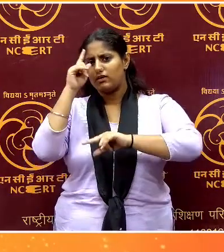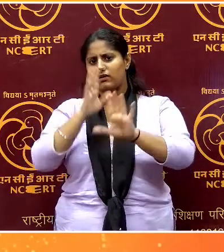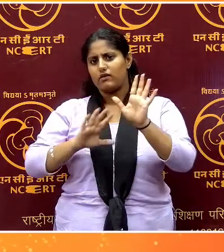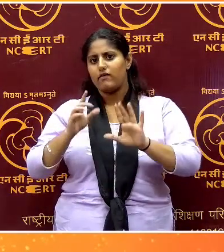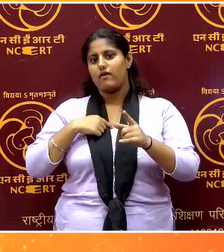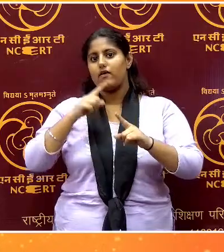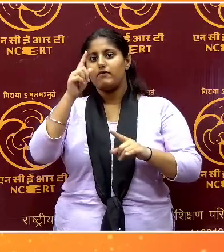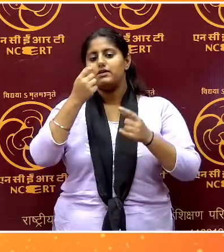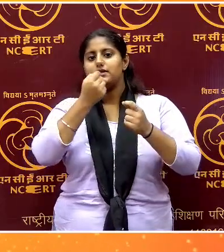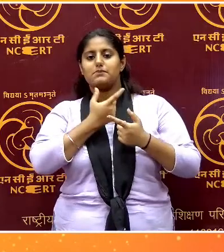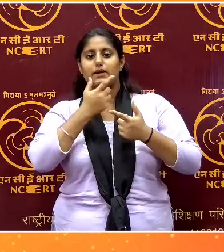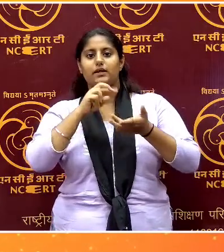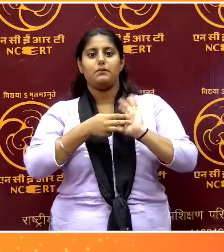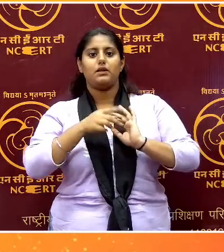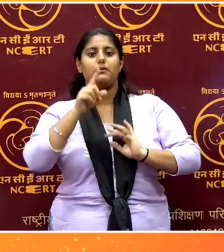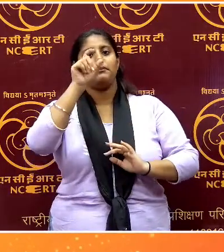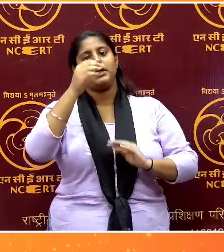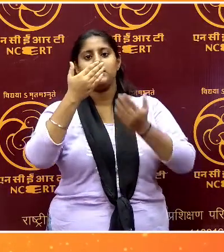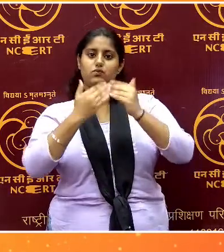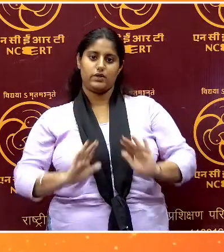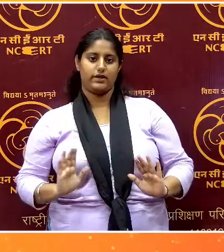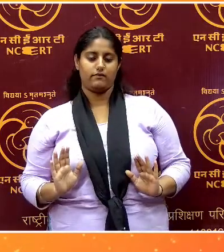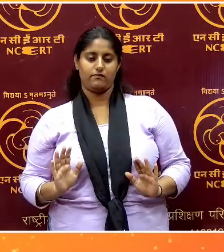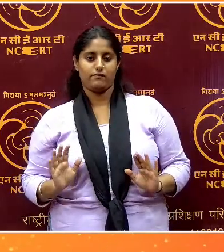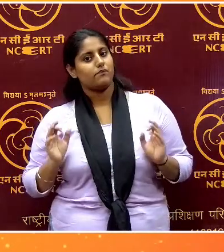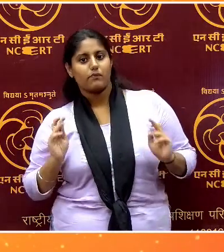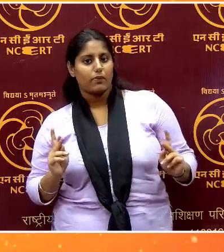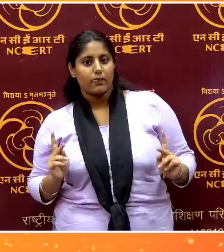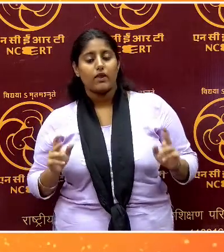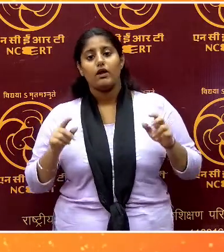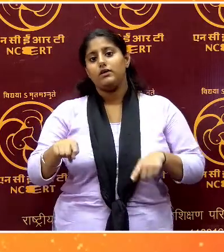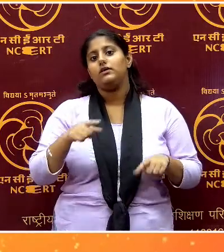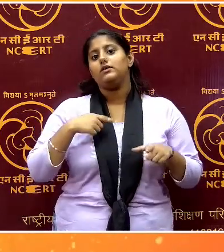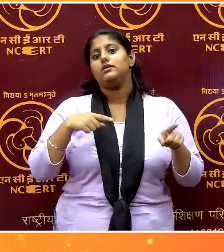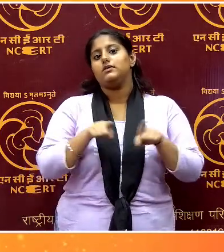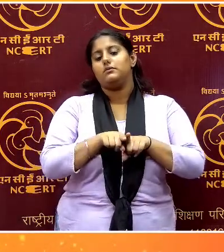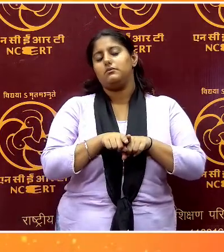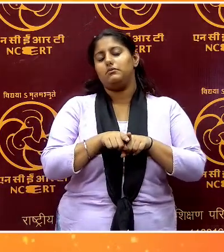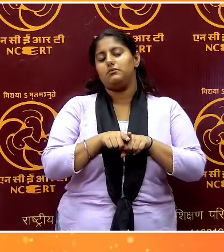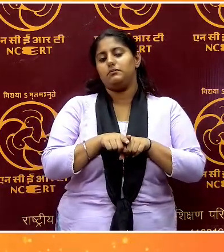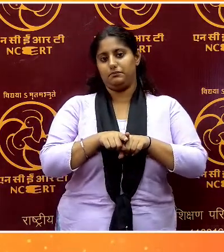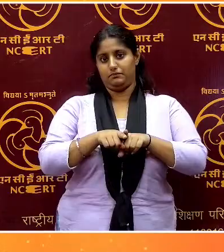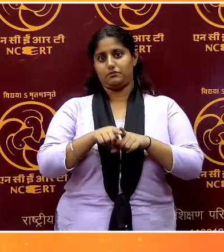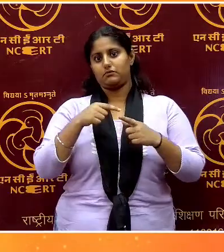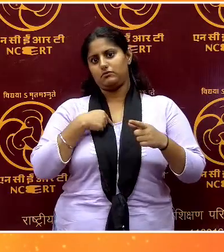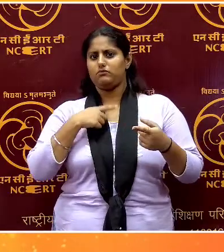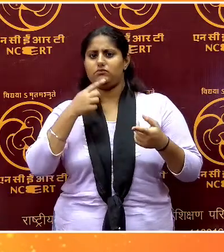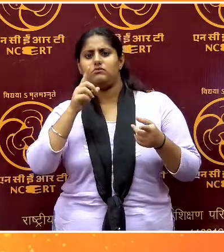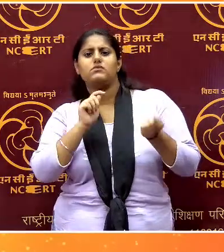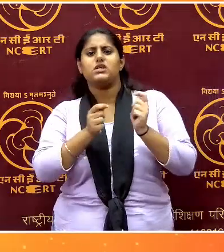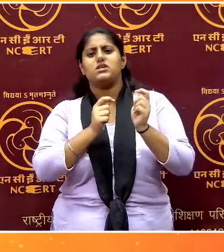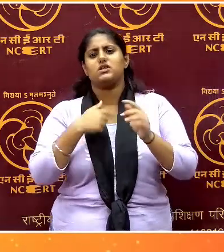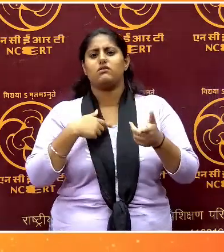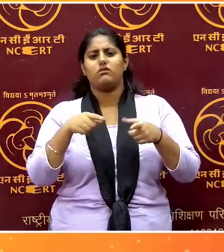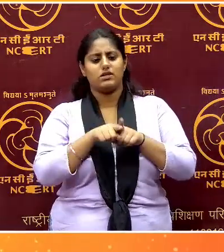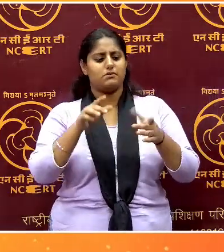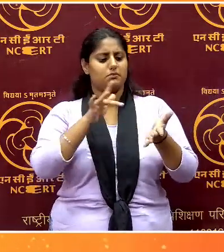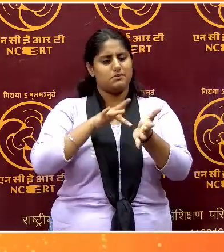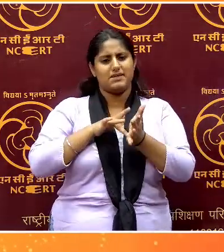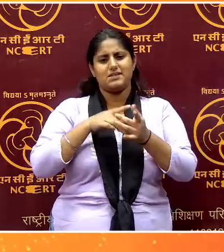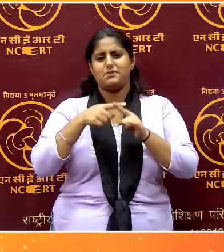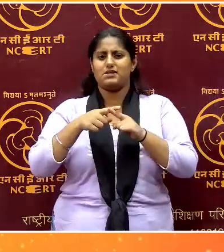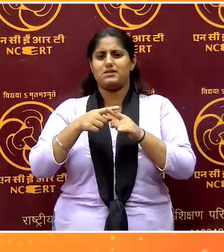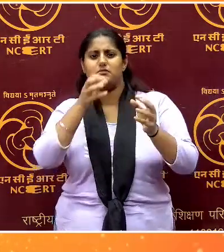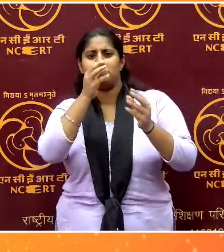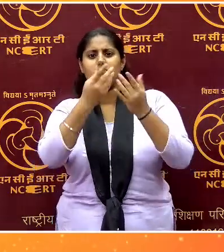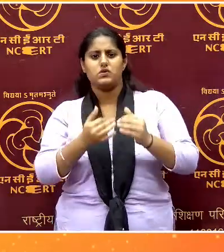to represent 10 students instead. Okay, so there is a liberty here. We can change according to our requirement and space. Since